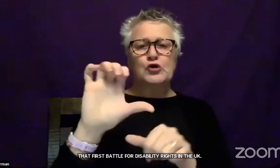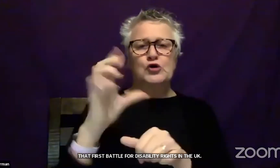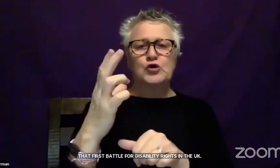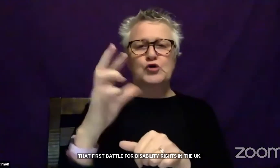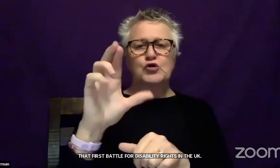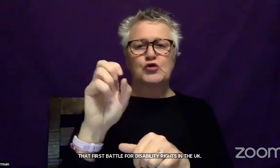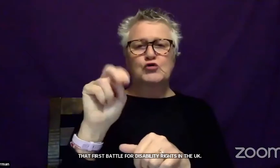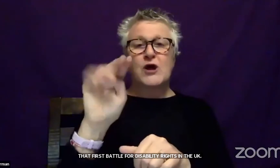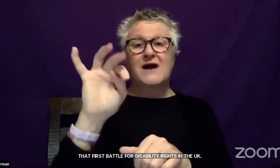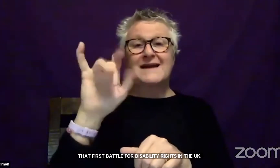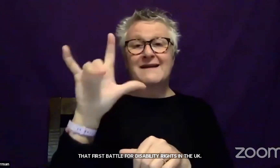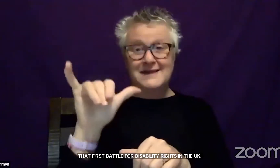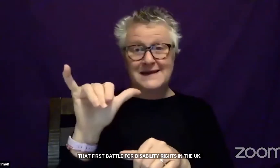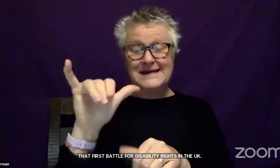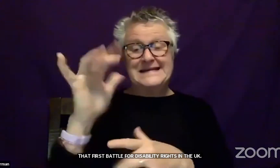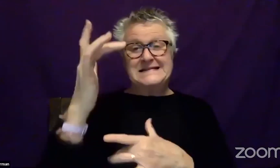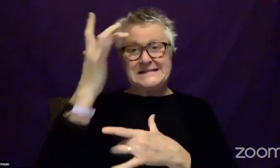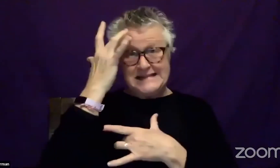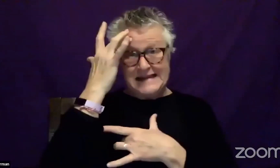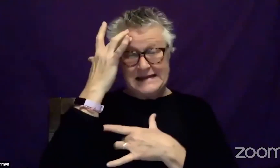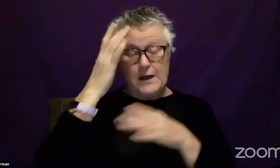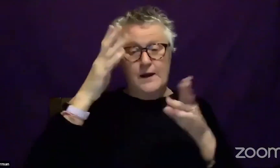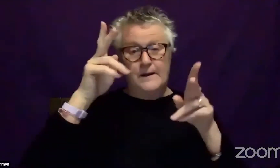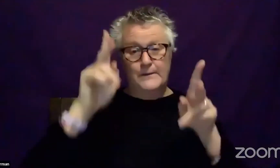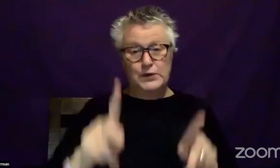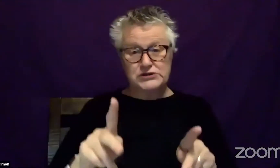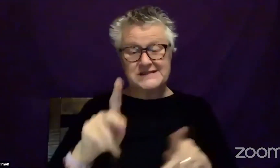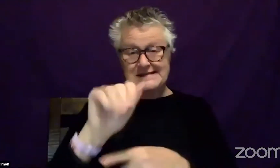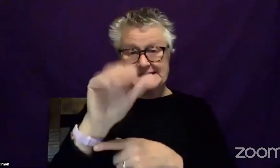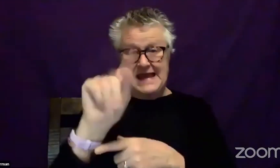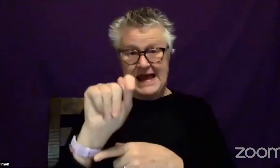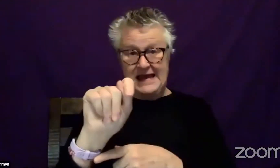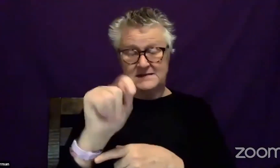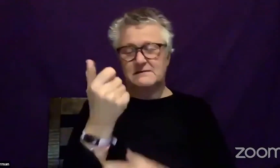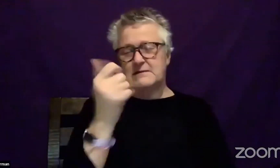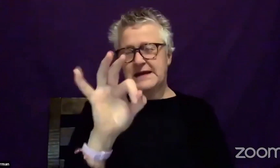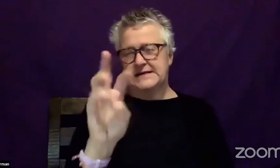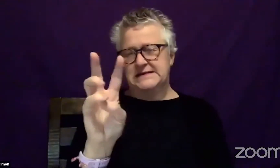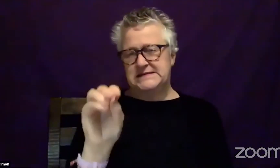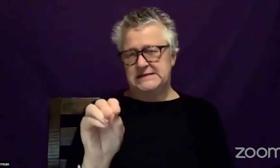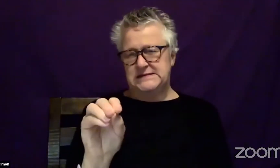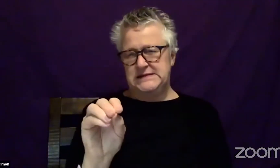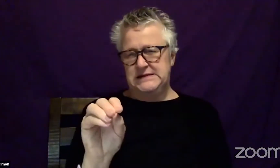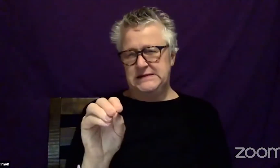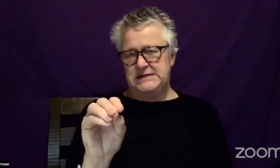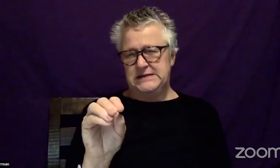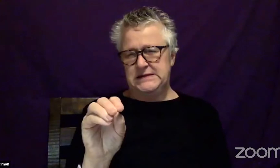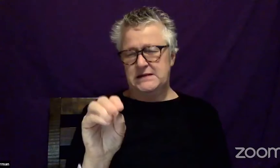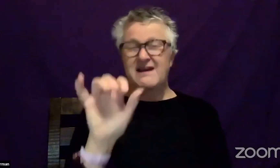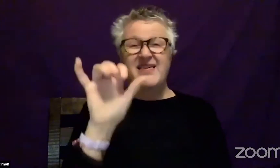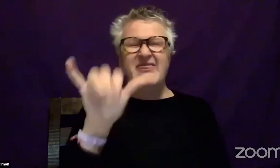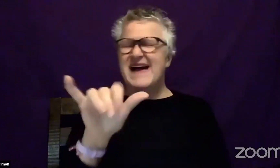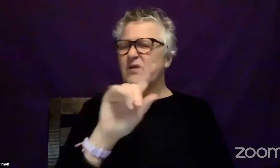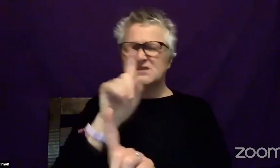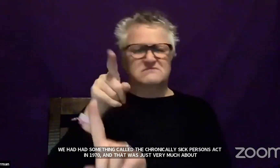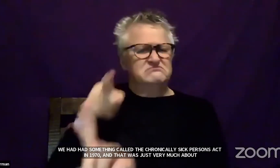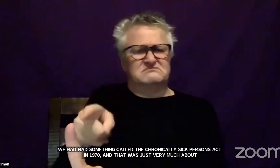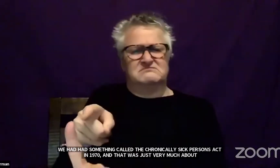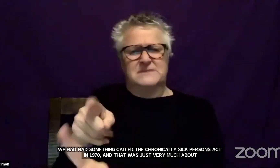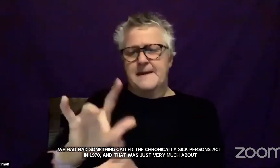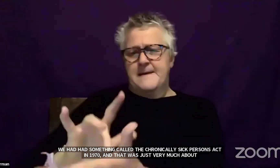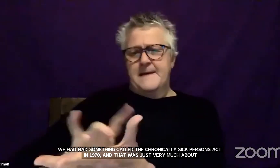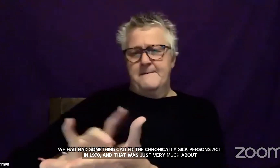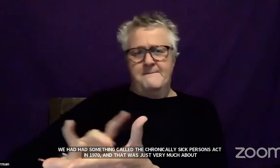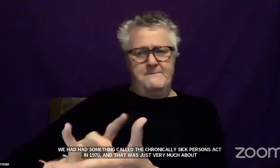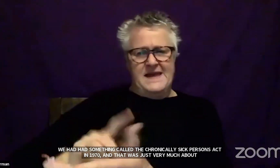Persons Act in 1970. And that was just very much about medical care